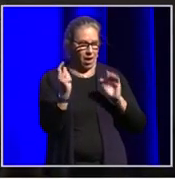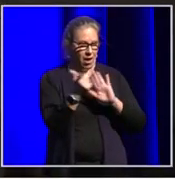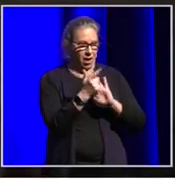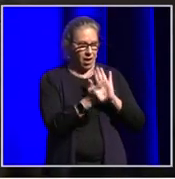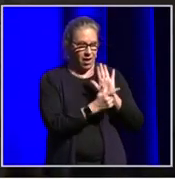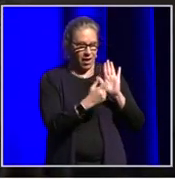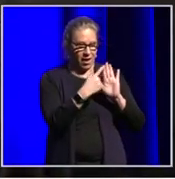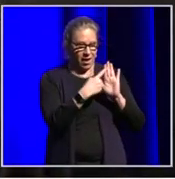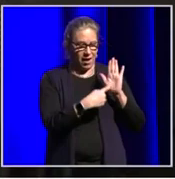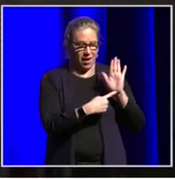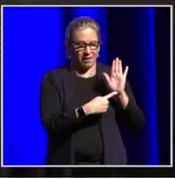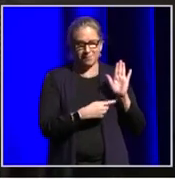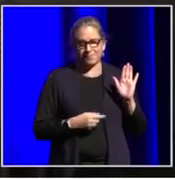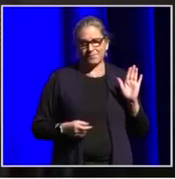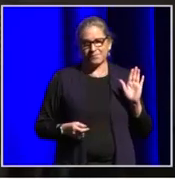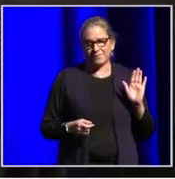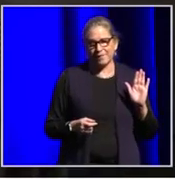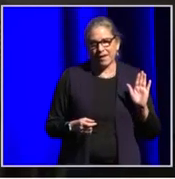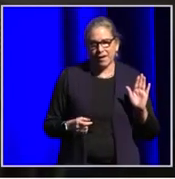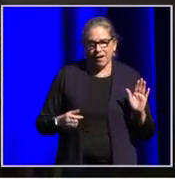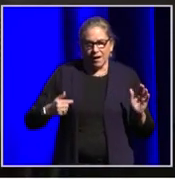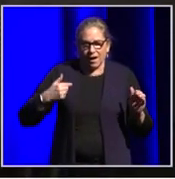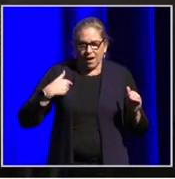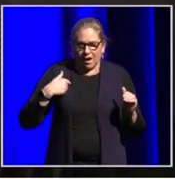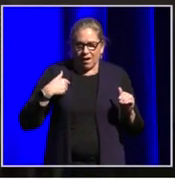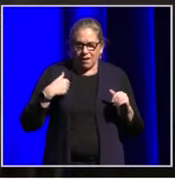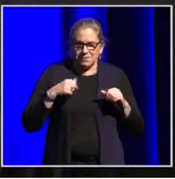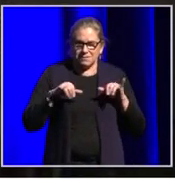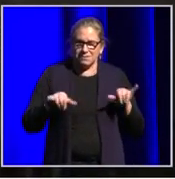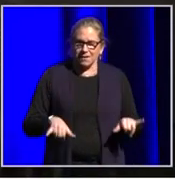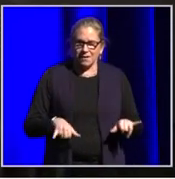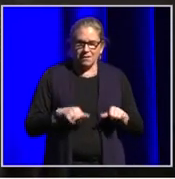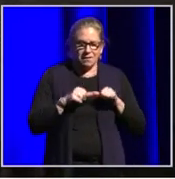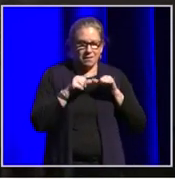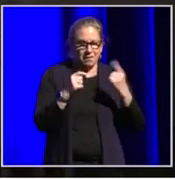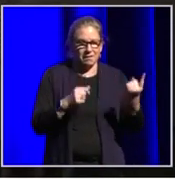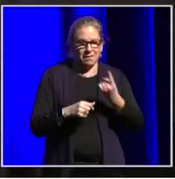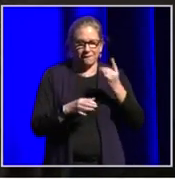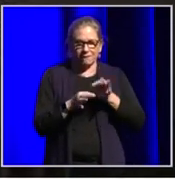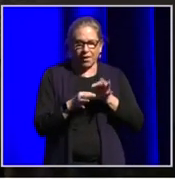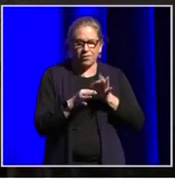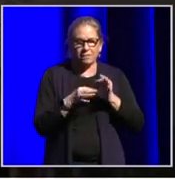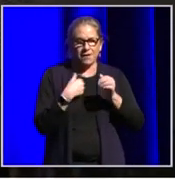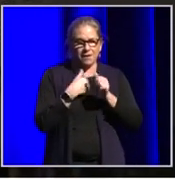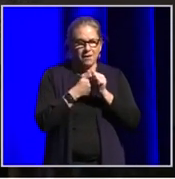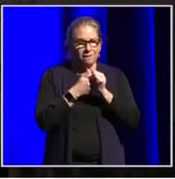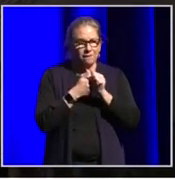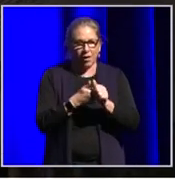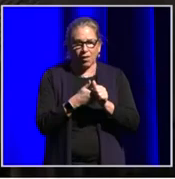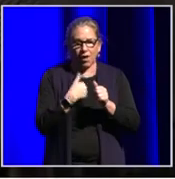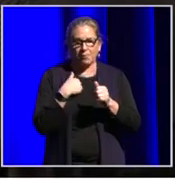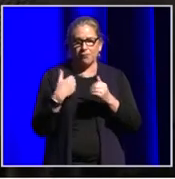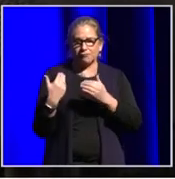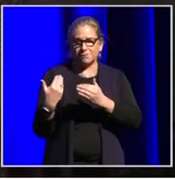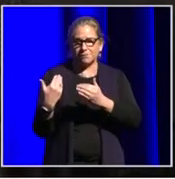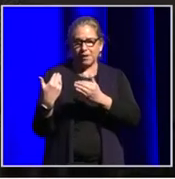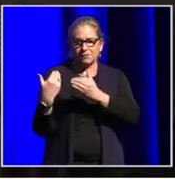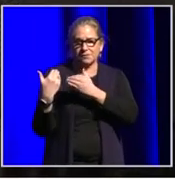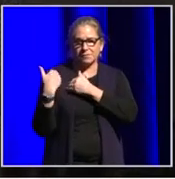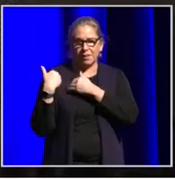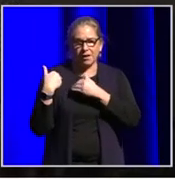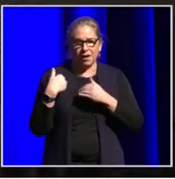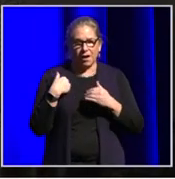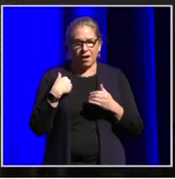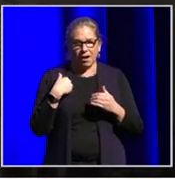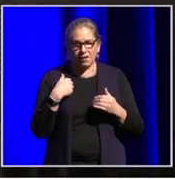faithfully discharge. And I will faithfully discharge. The duties of the office. The duties of the office. Of member of the